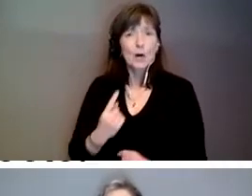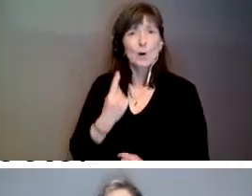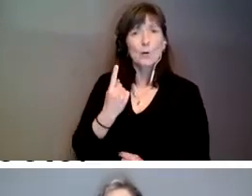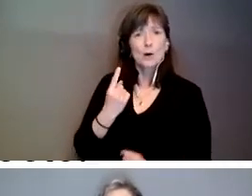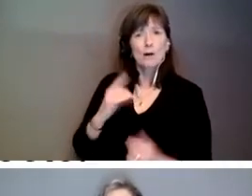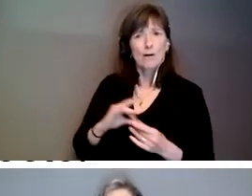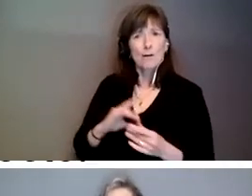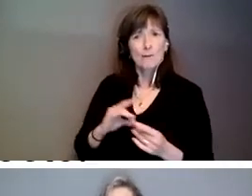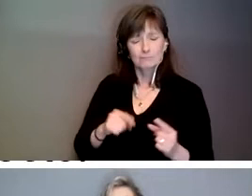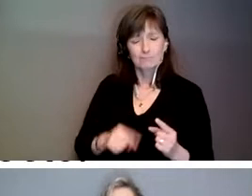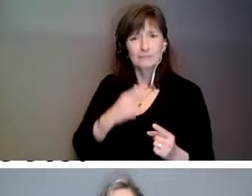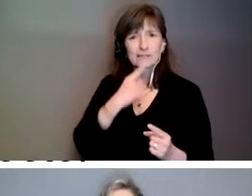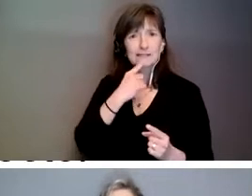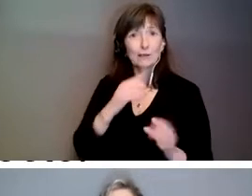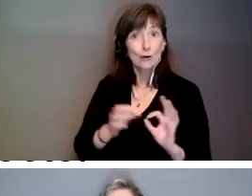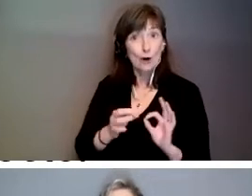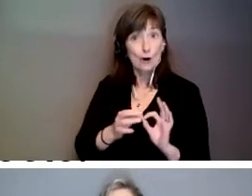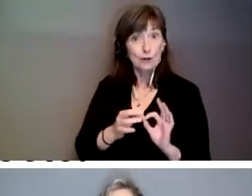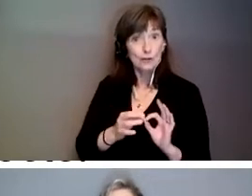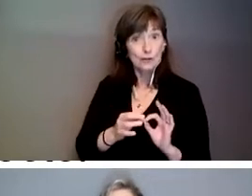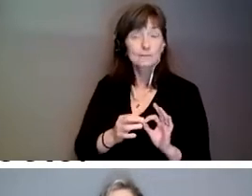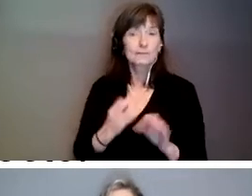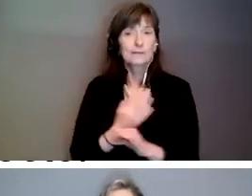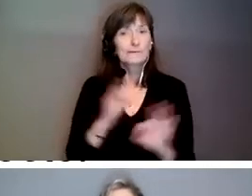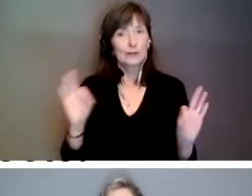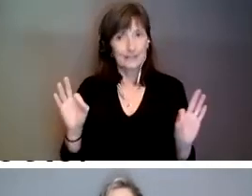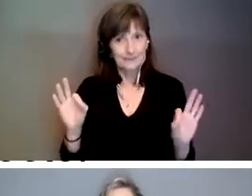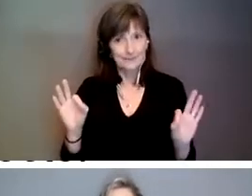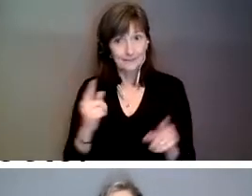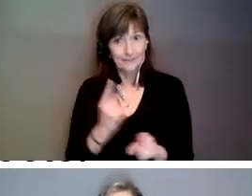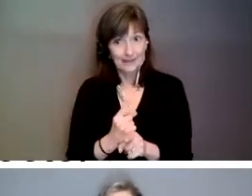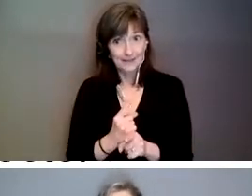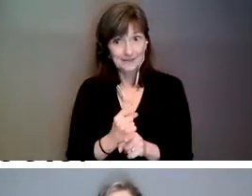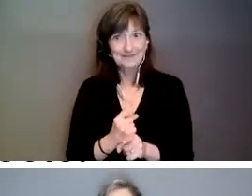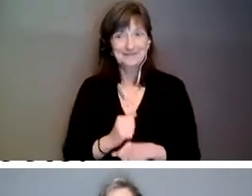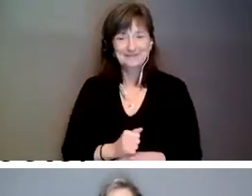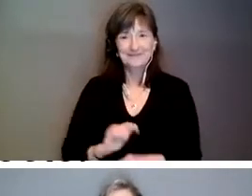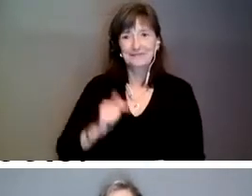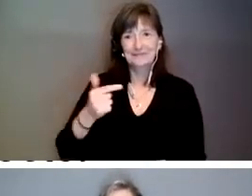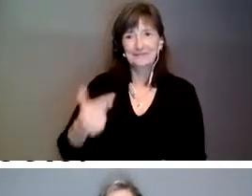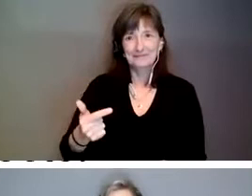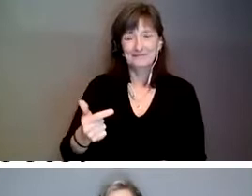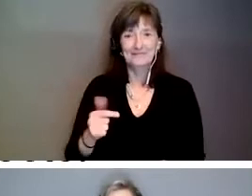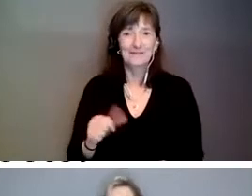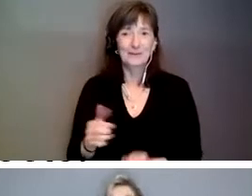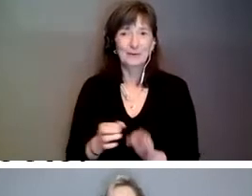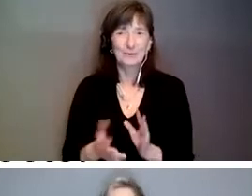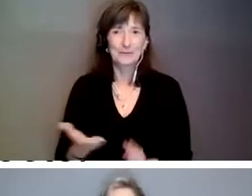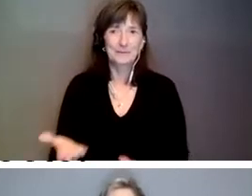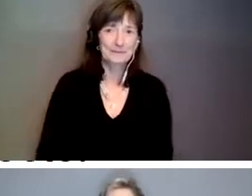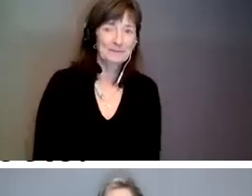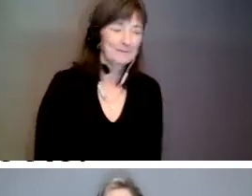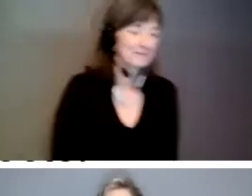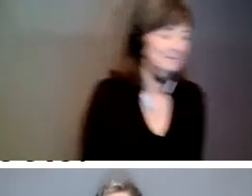comment or a question about the cost for the program. It is free, is not Joan and David, for people to access?